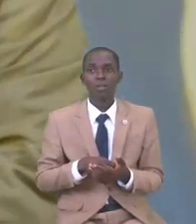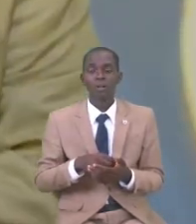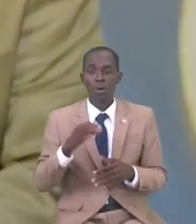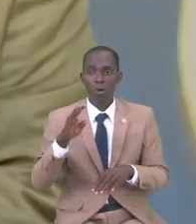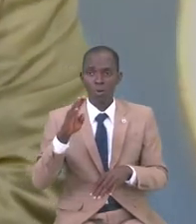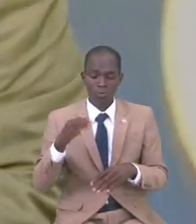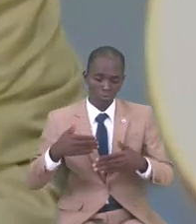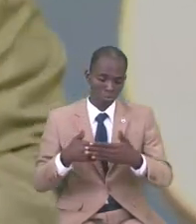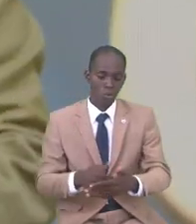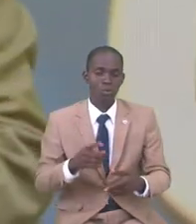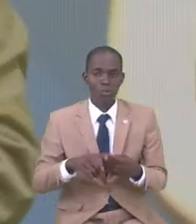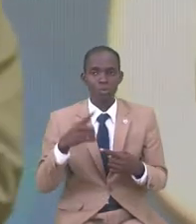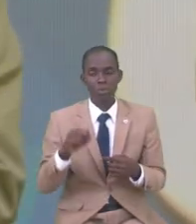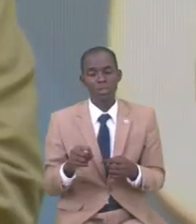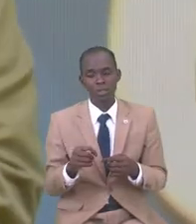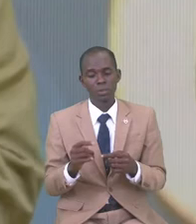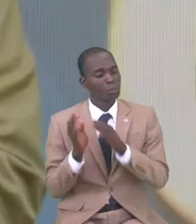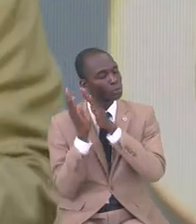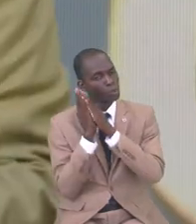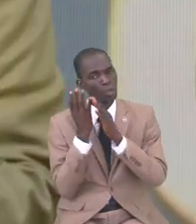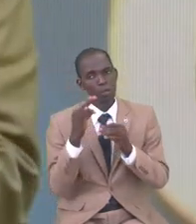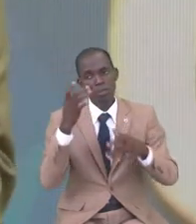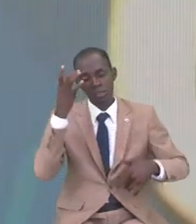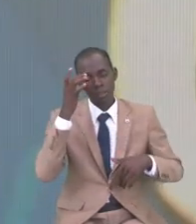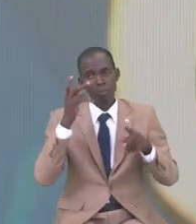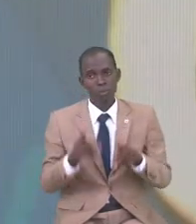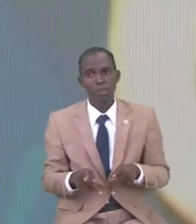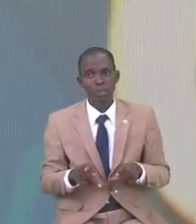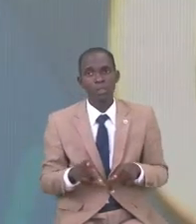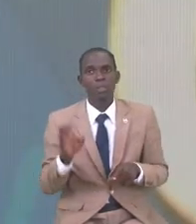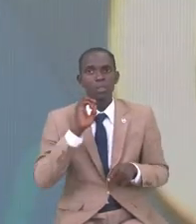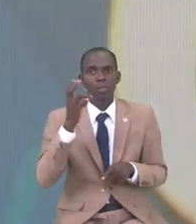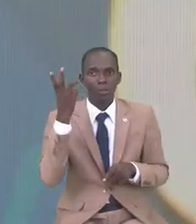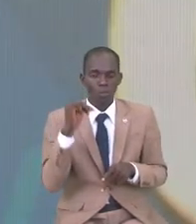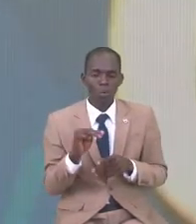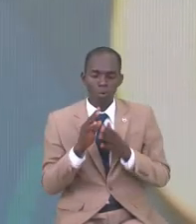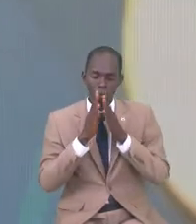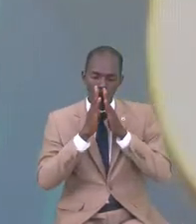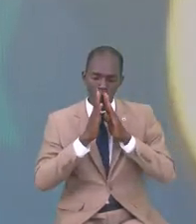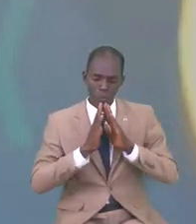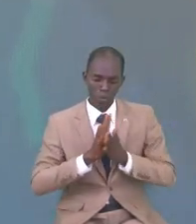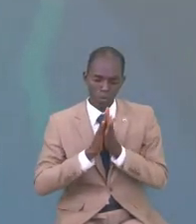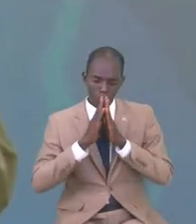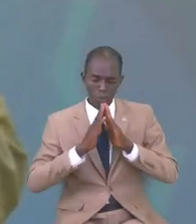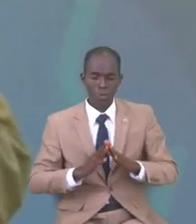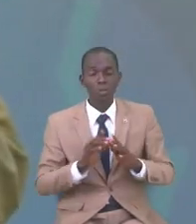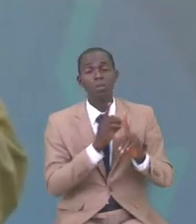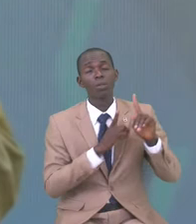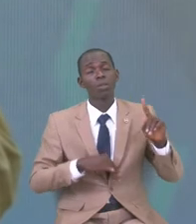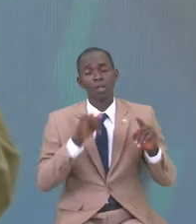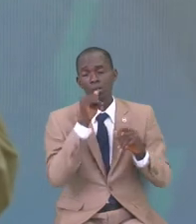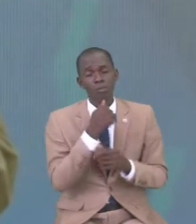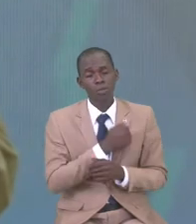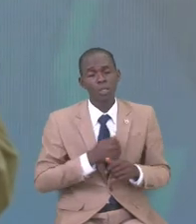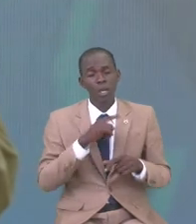bed where that sick person was, he was quietly telling the Lord, oh Lord, I'm sorry about